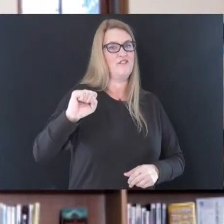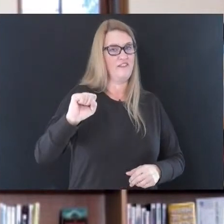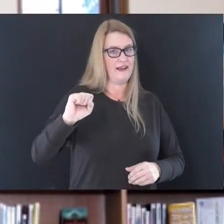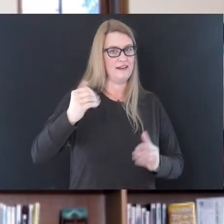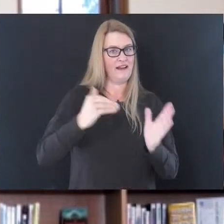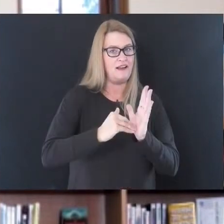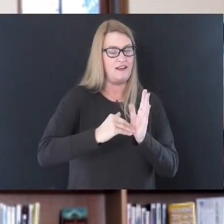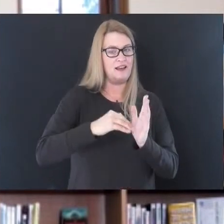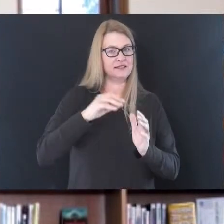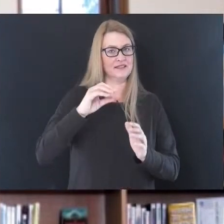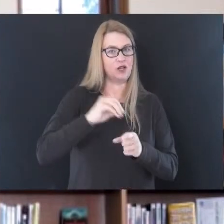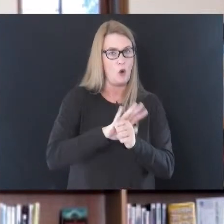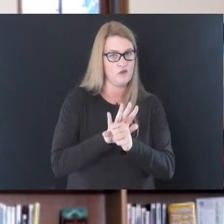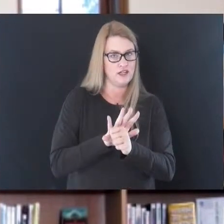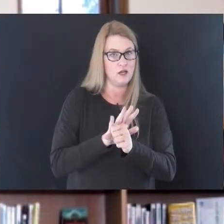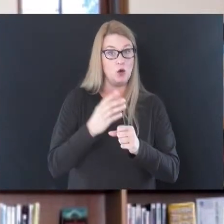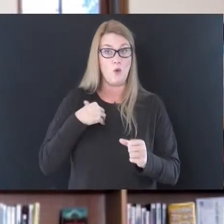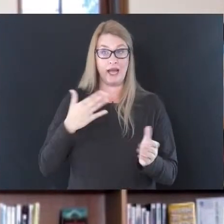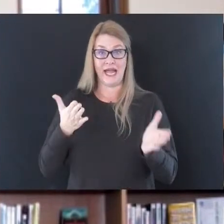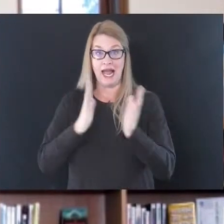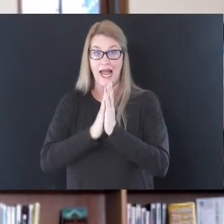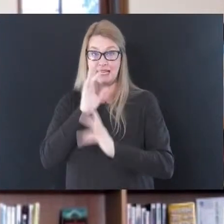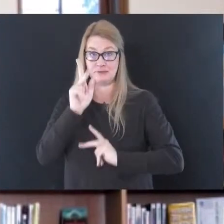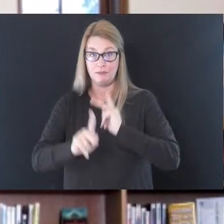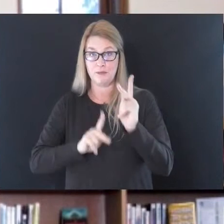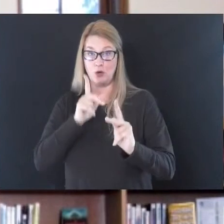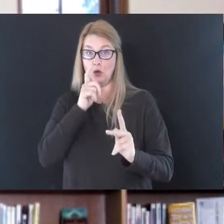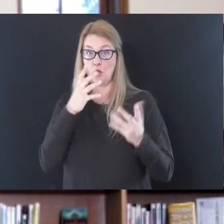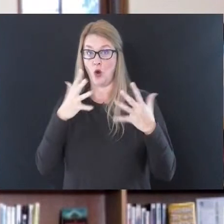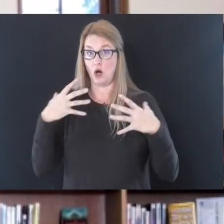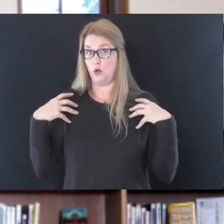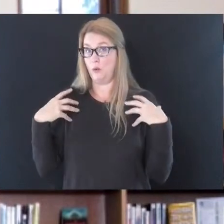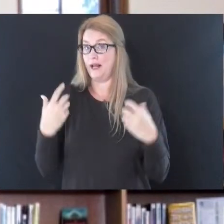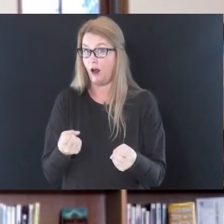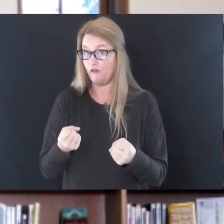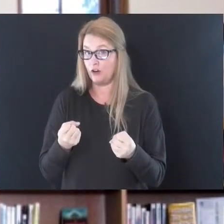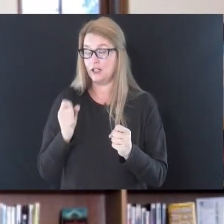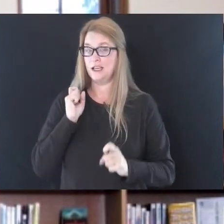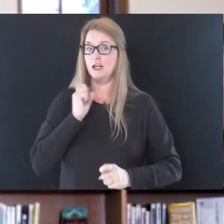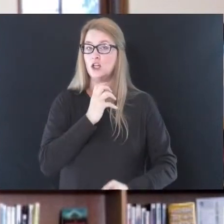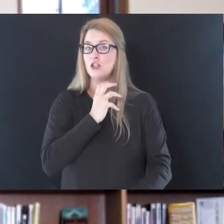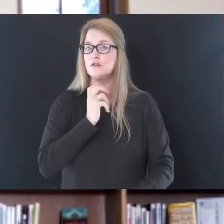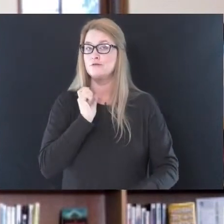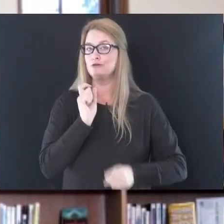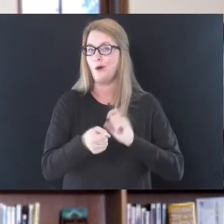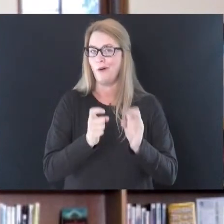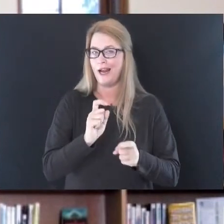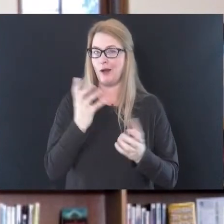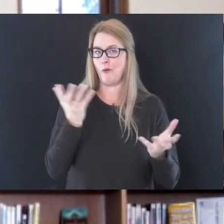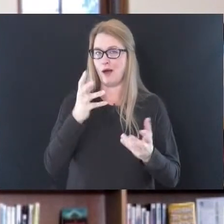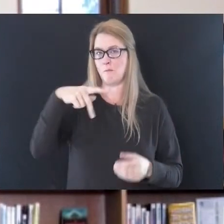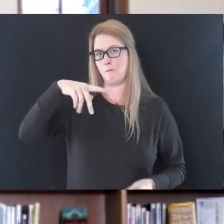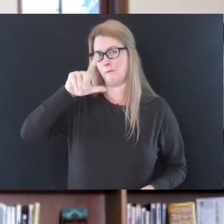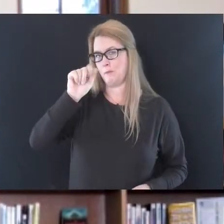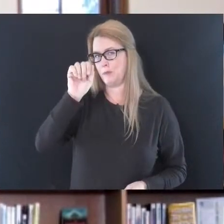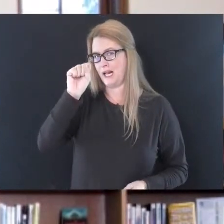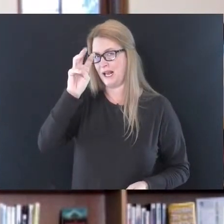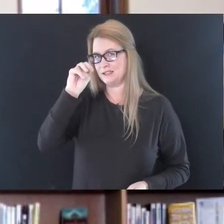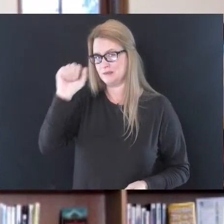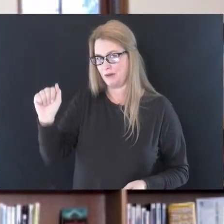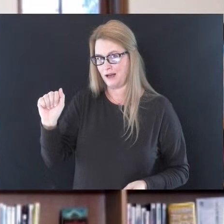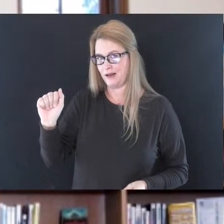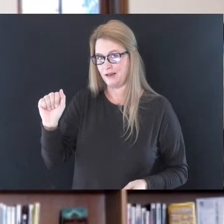ask for people to donate plasma who've already had COVID-19 because they've already been exposed to that, to donate it.